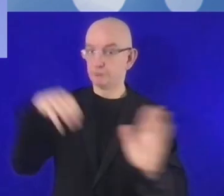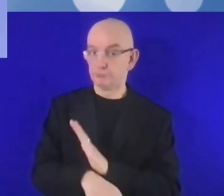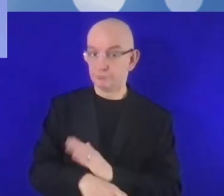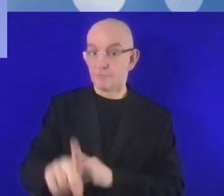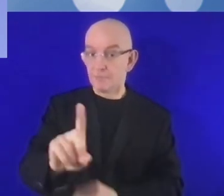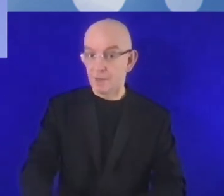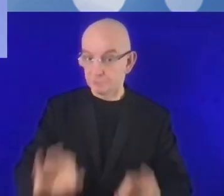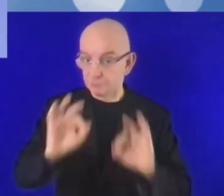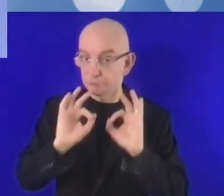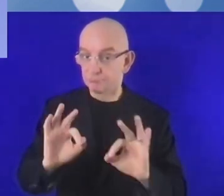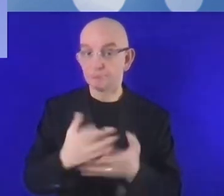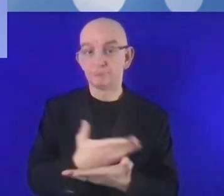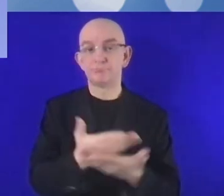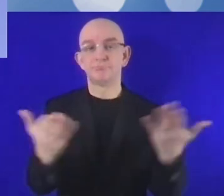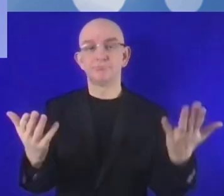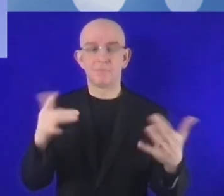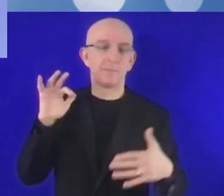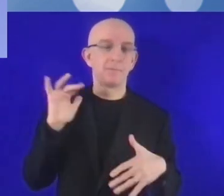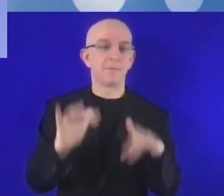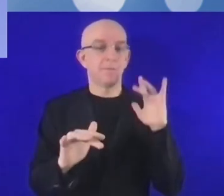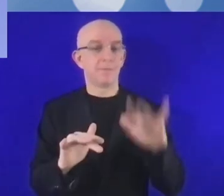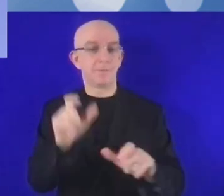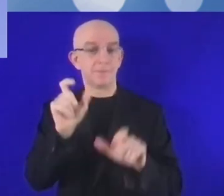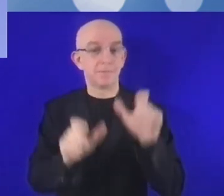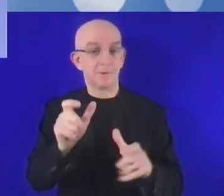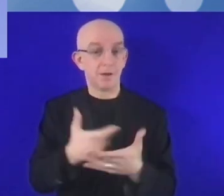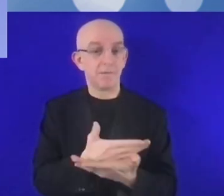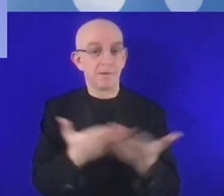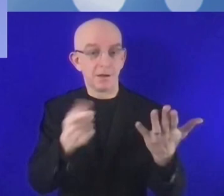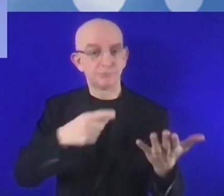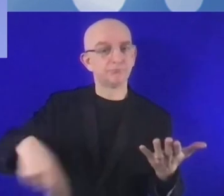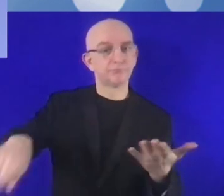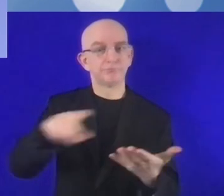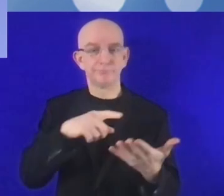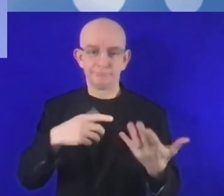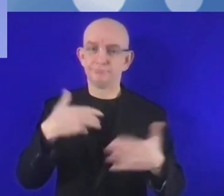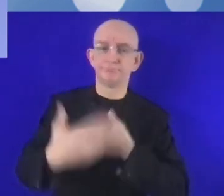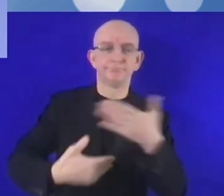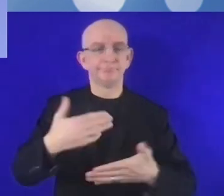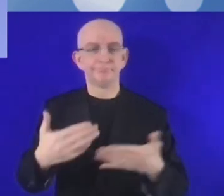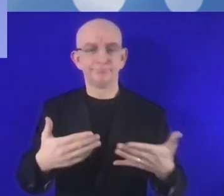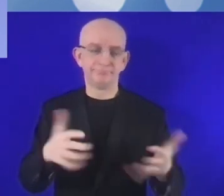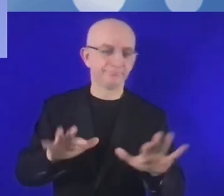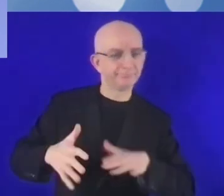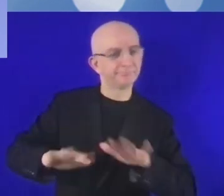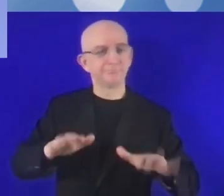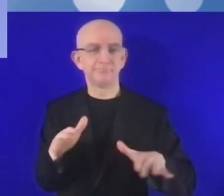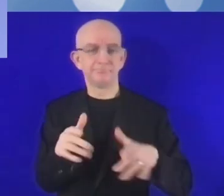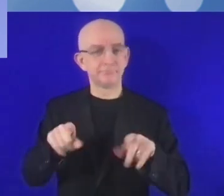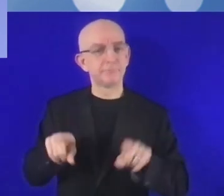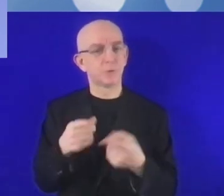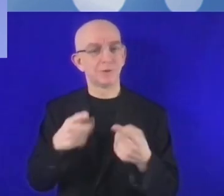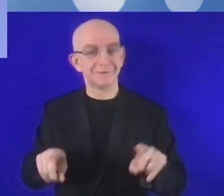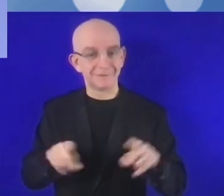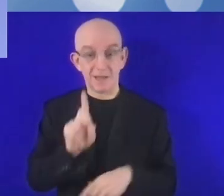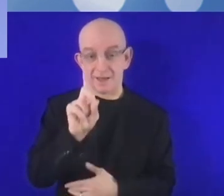And by the way, low quality is not genre specific. There's great and bad pop music, as well as great and bad classical